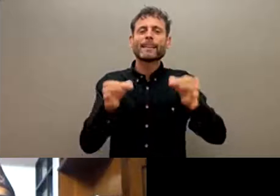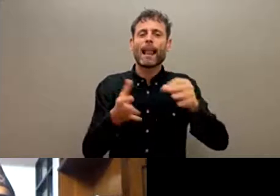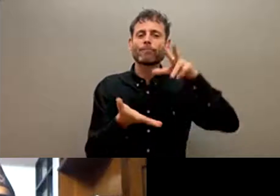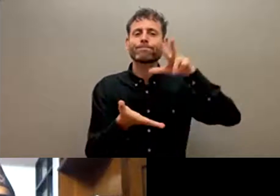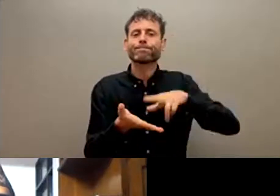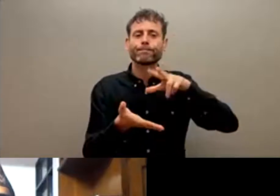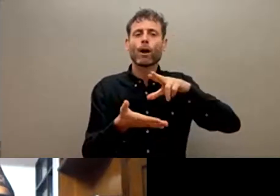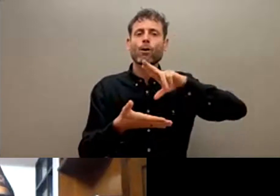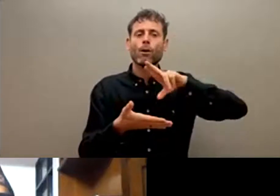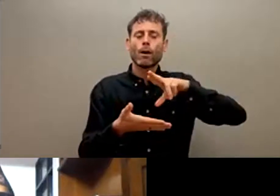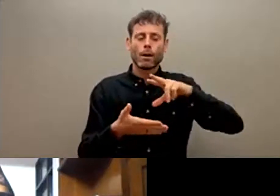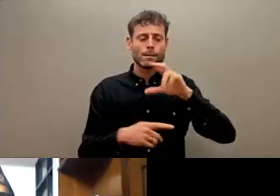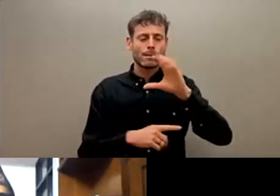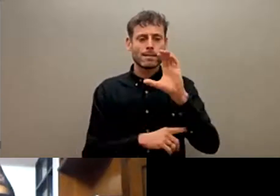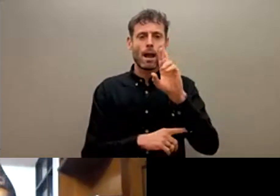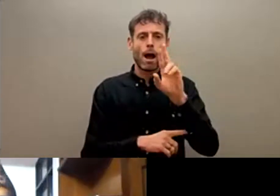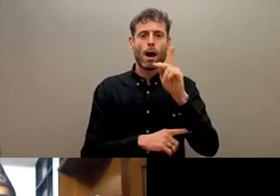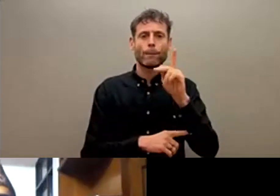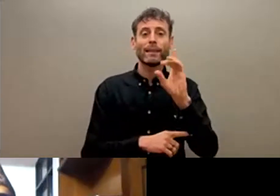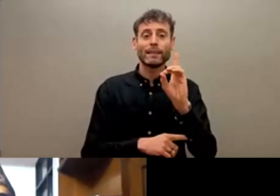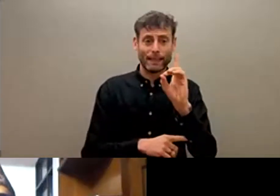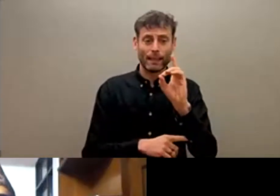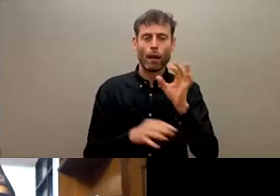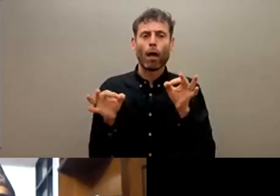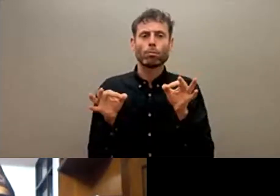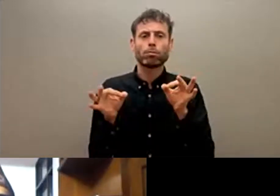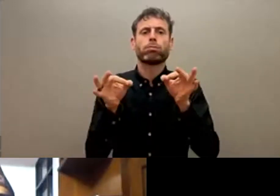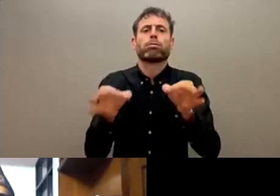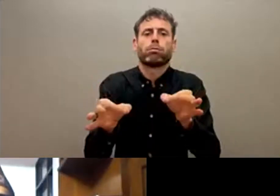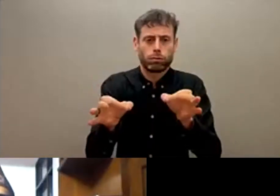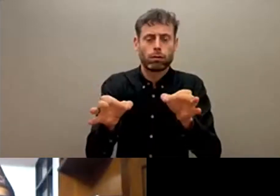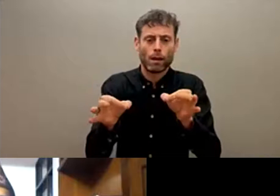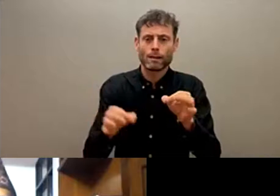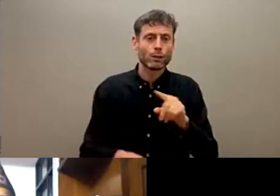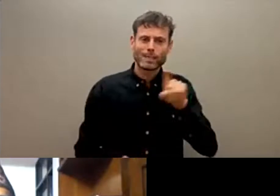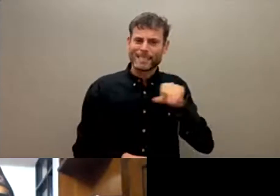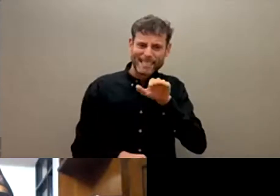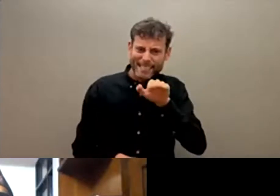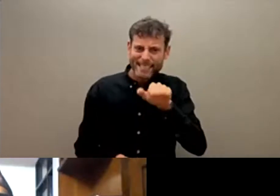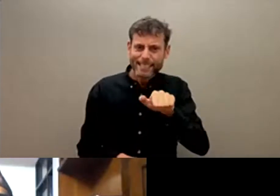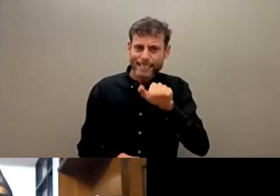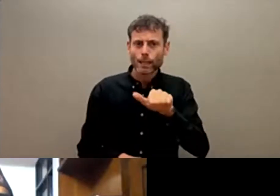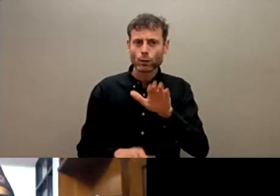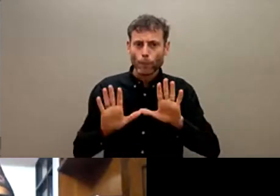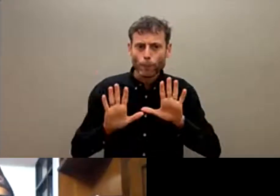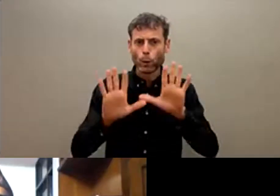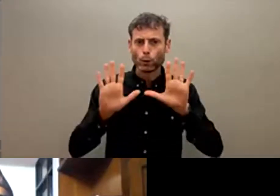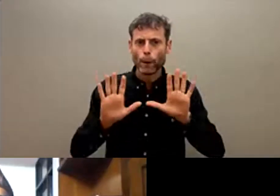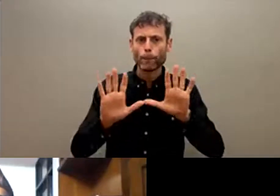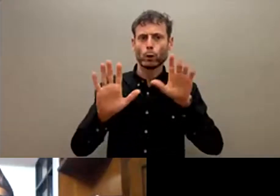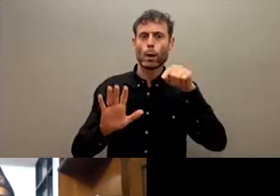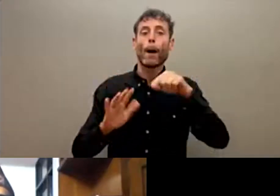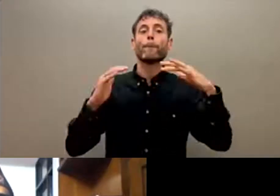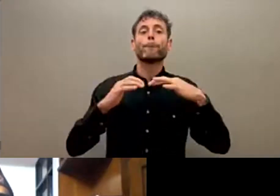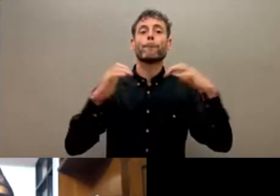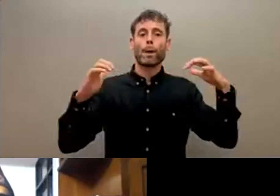remember that initiatives and pushed the parliamentarian to establish the Interparliamentary Disability. And finally, it